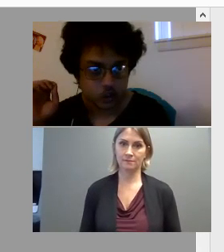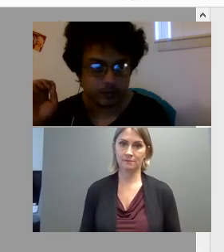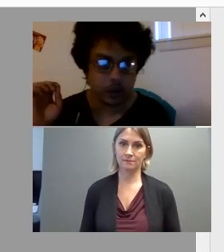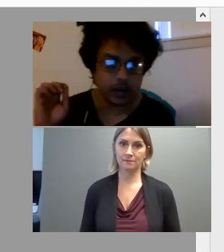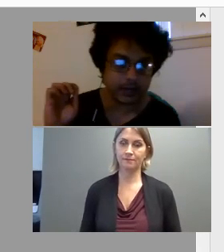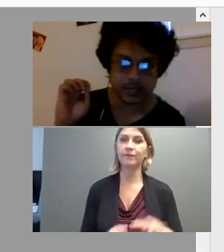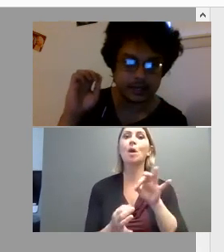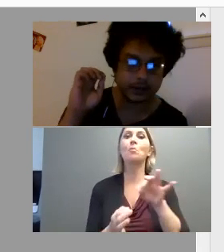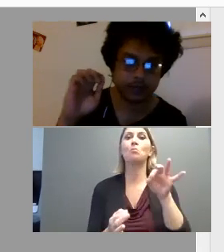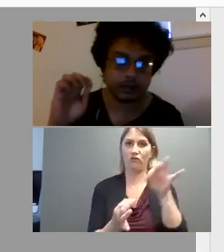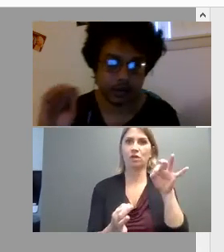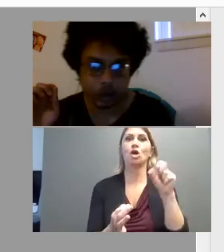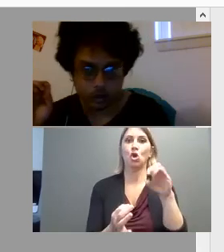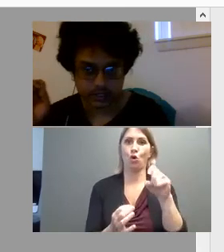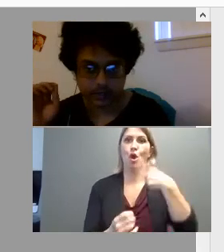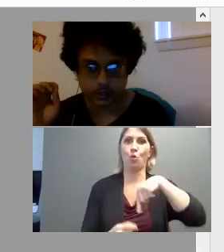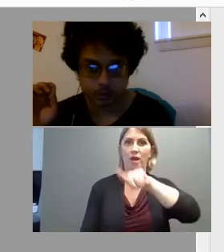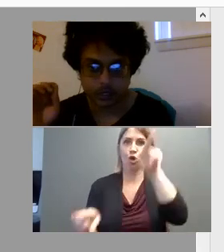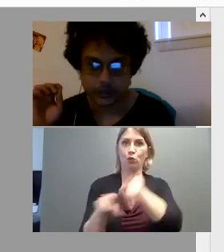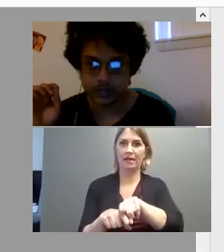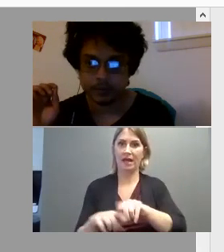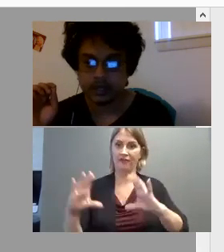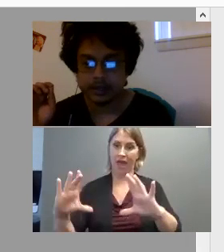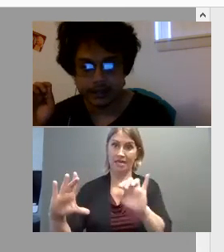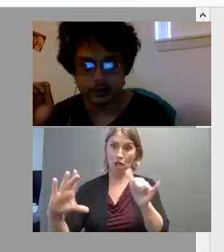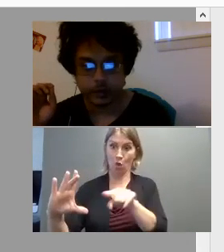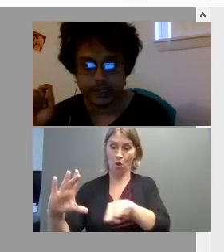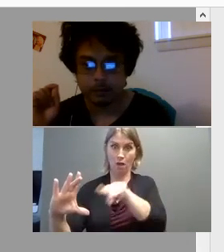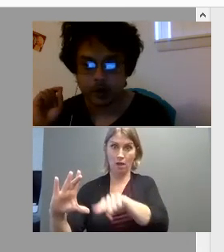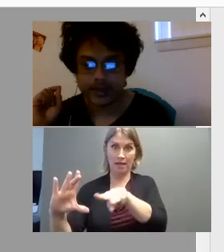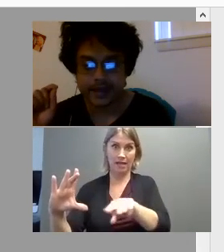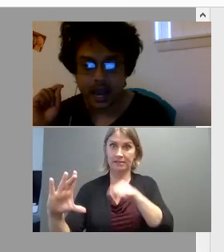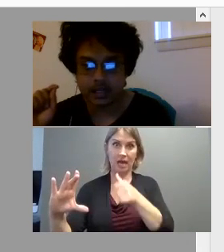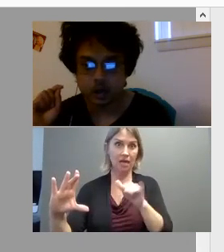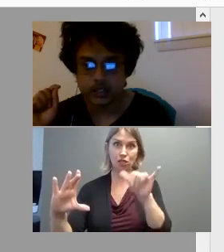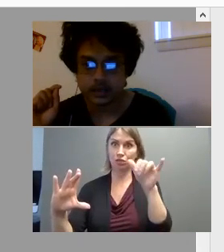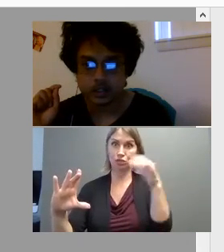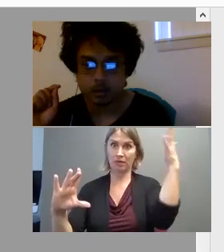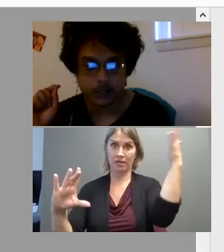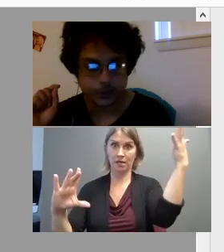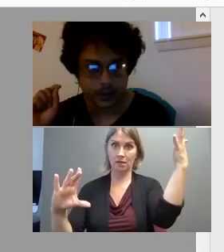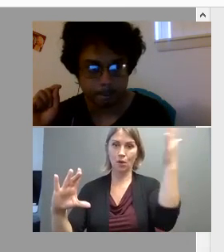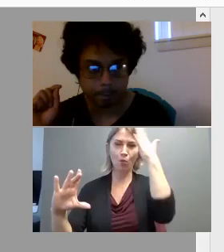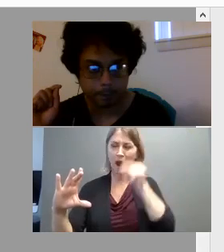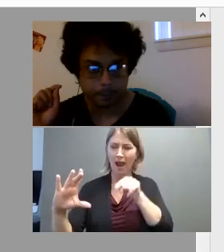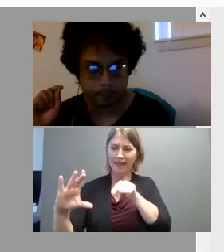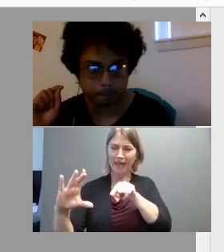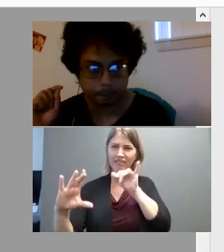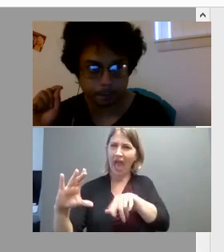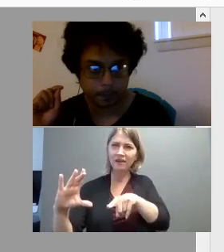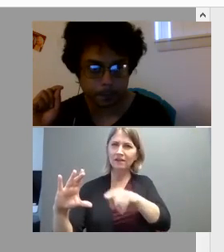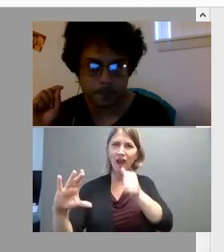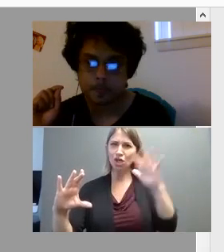Perfect. So we all agree that we cannot consider this to be a tree. Can someone tell me why I can't consider this to be a tree?